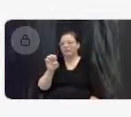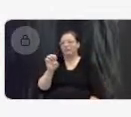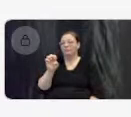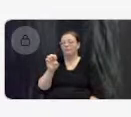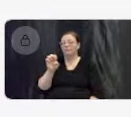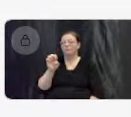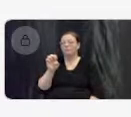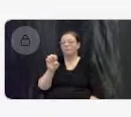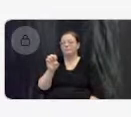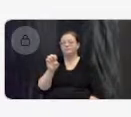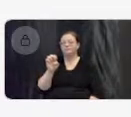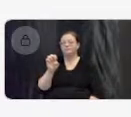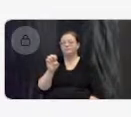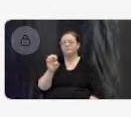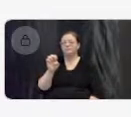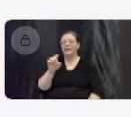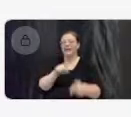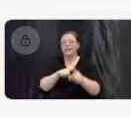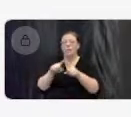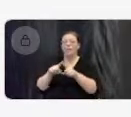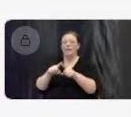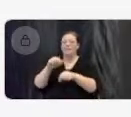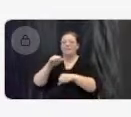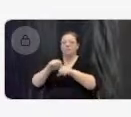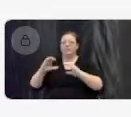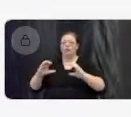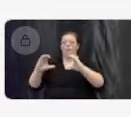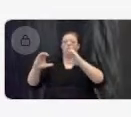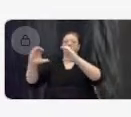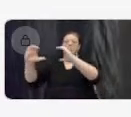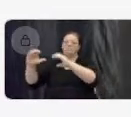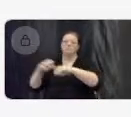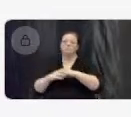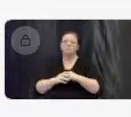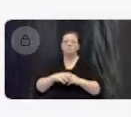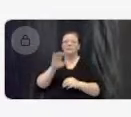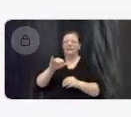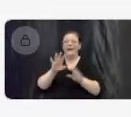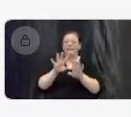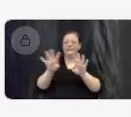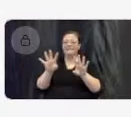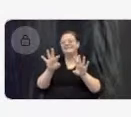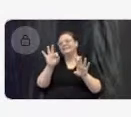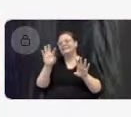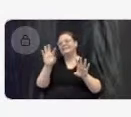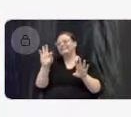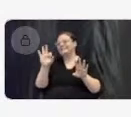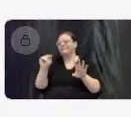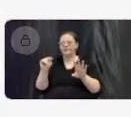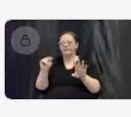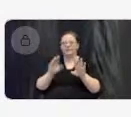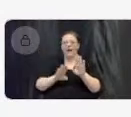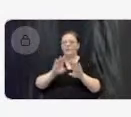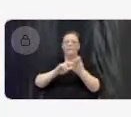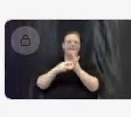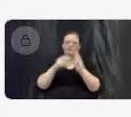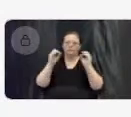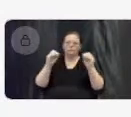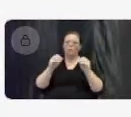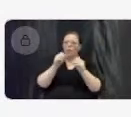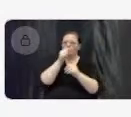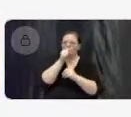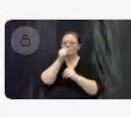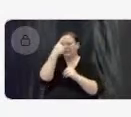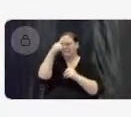It's concrete and cinder blocks. The fence is 6 foot high, not leaving any room for privacy for